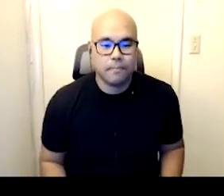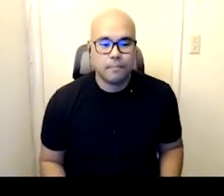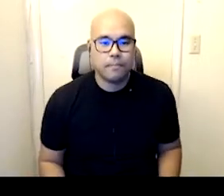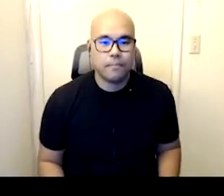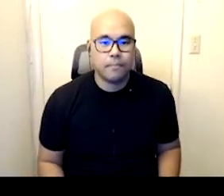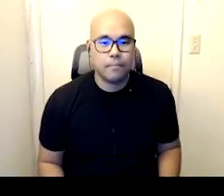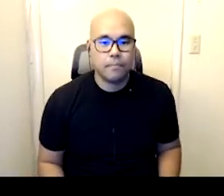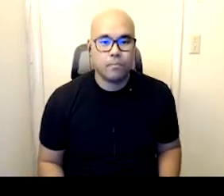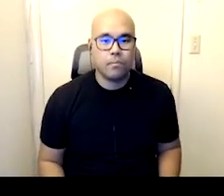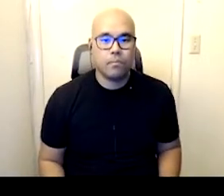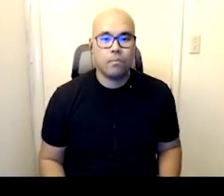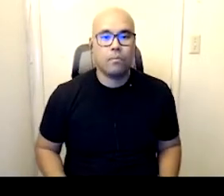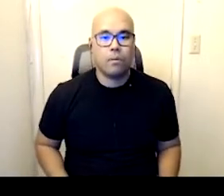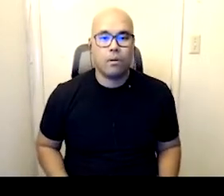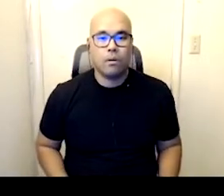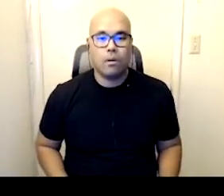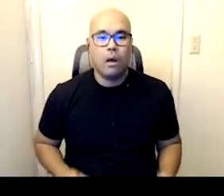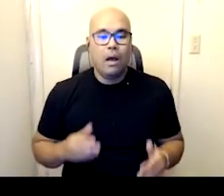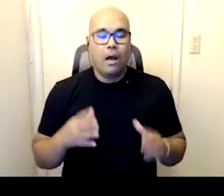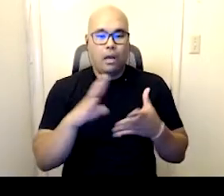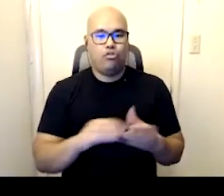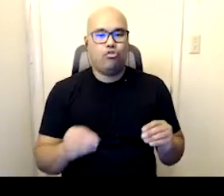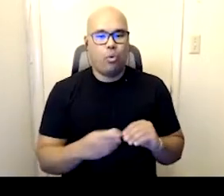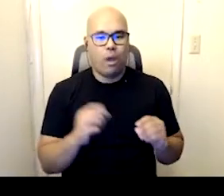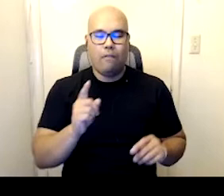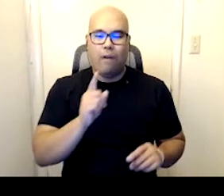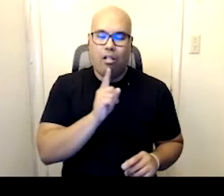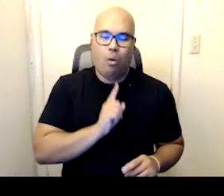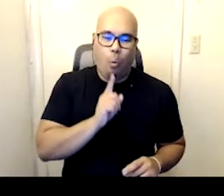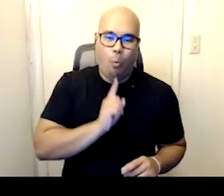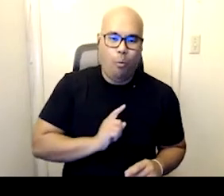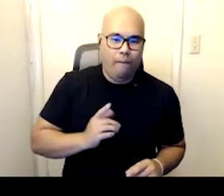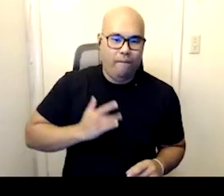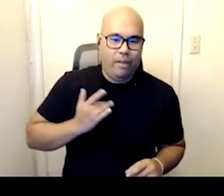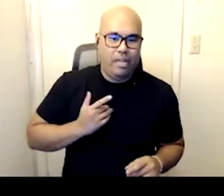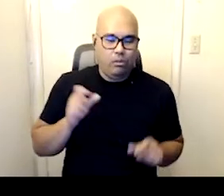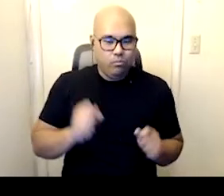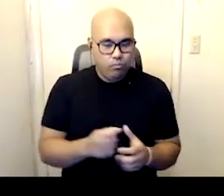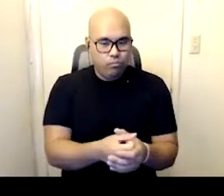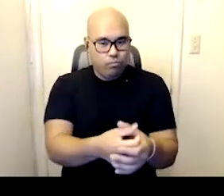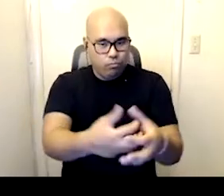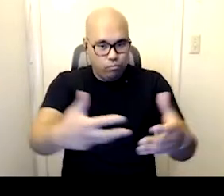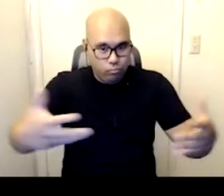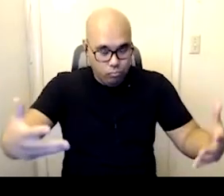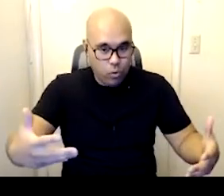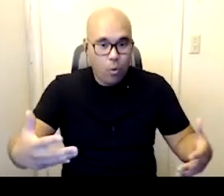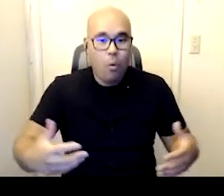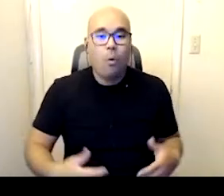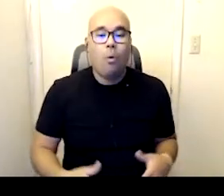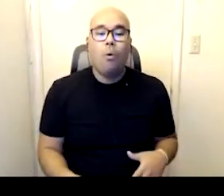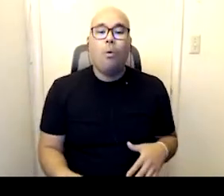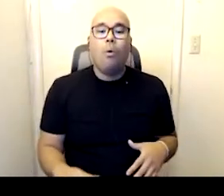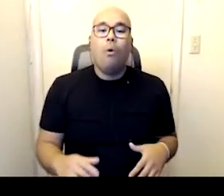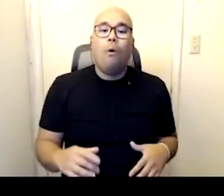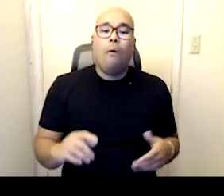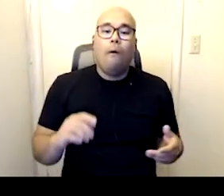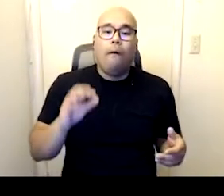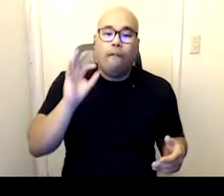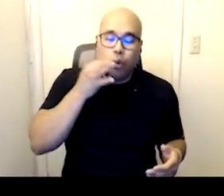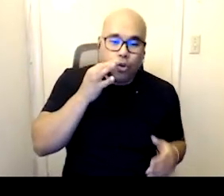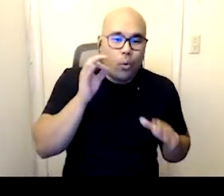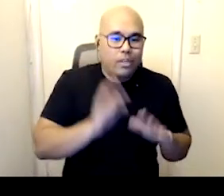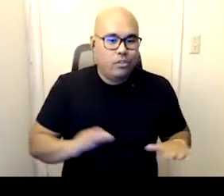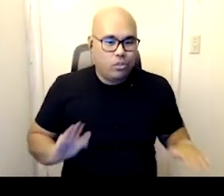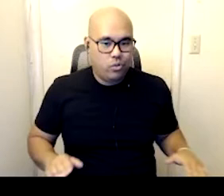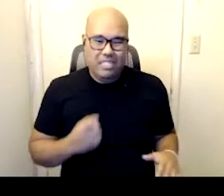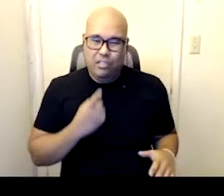A story of loneliness was to grow fruit or children. The reddest parts of